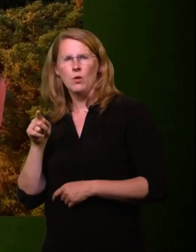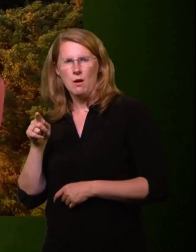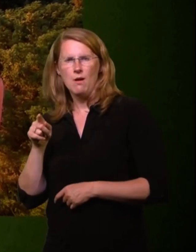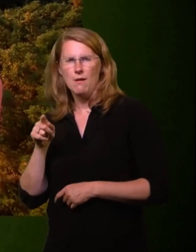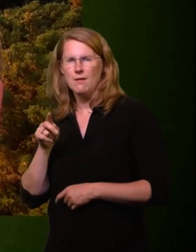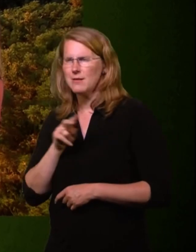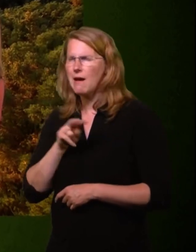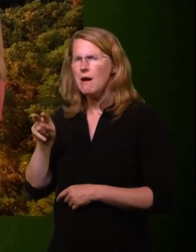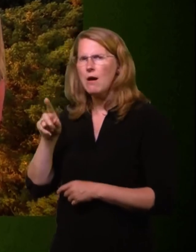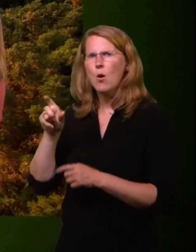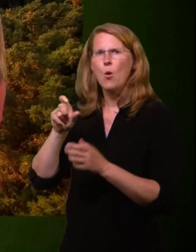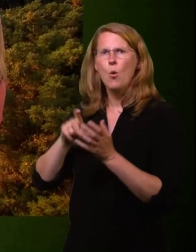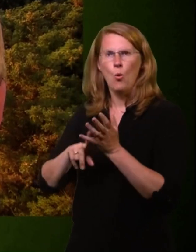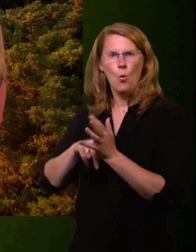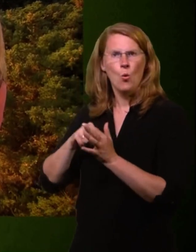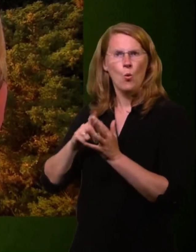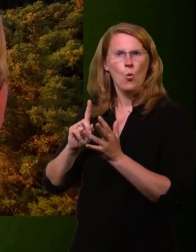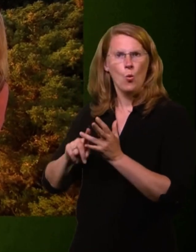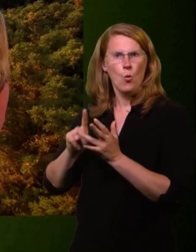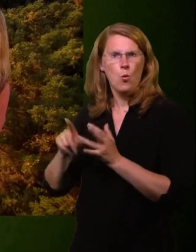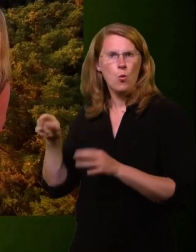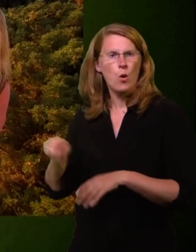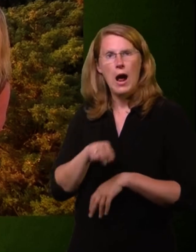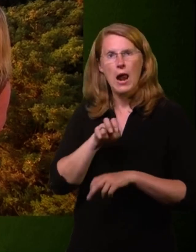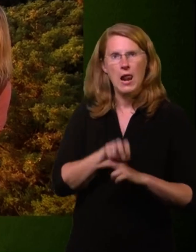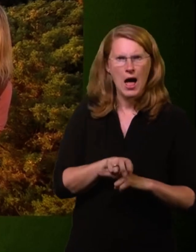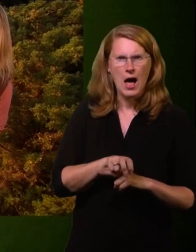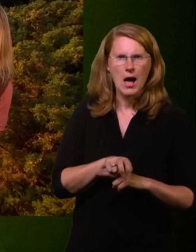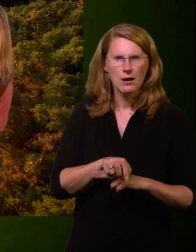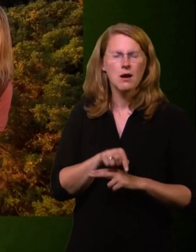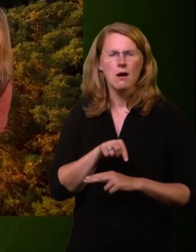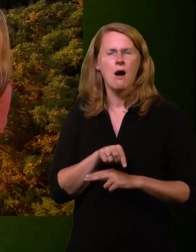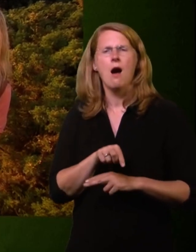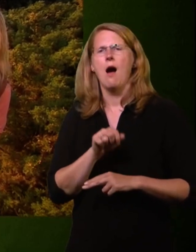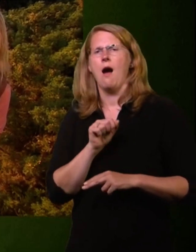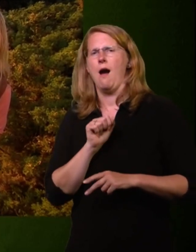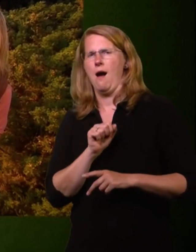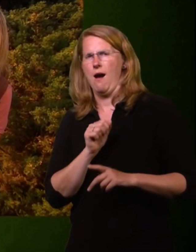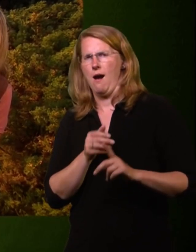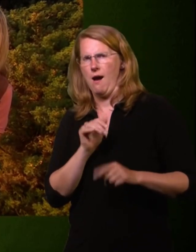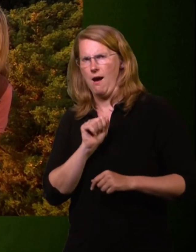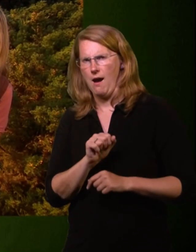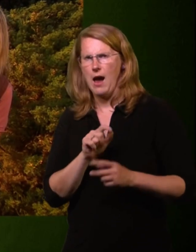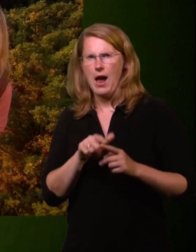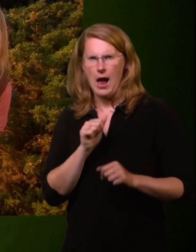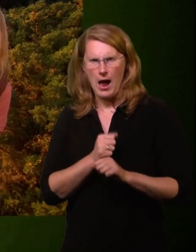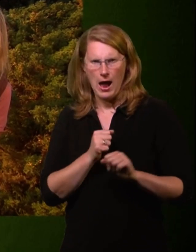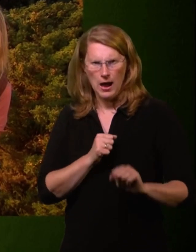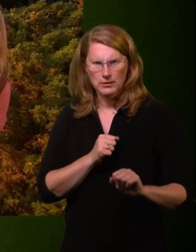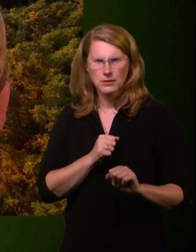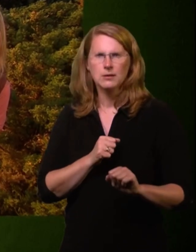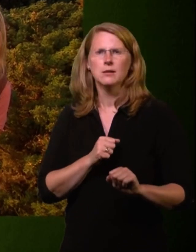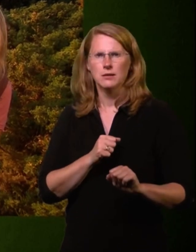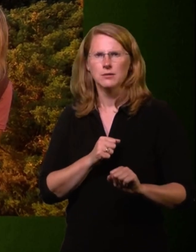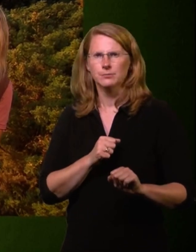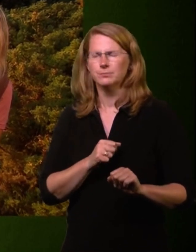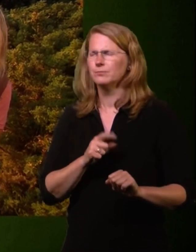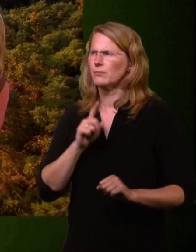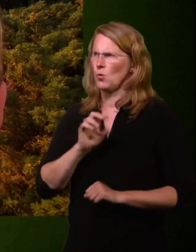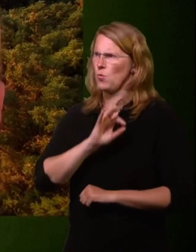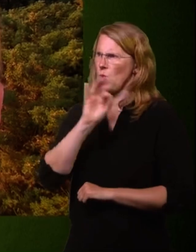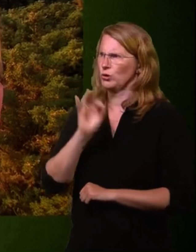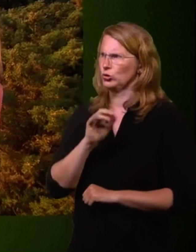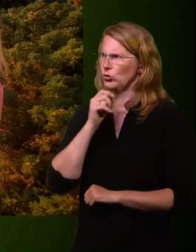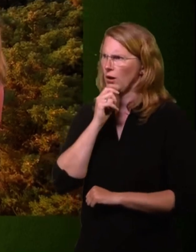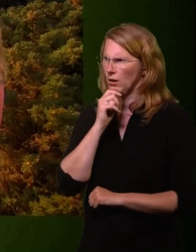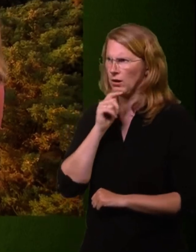In order for them to be able to spot the cuckoo spot the cuckoo's egg when it's laid into their nest. The question is, of course, does